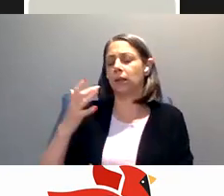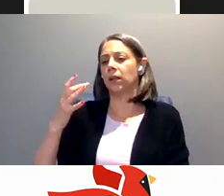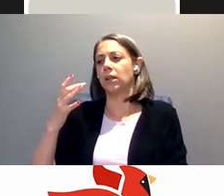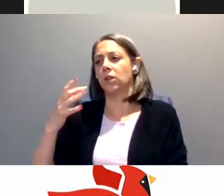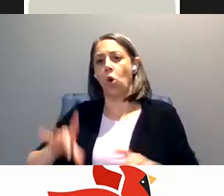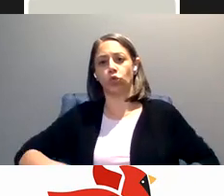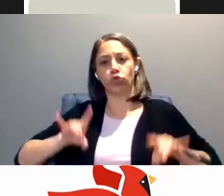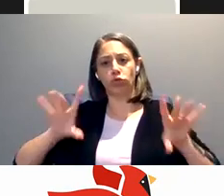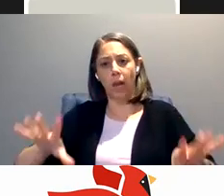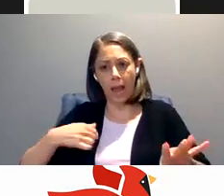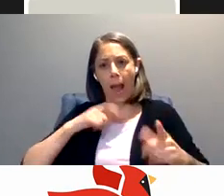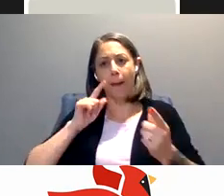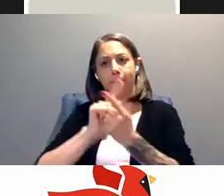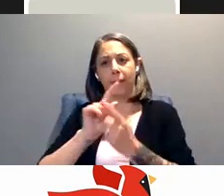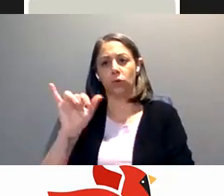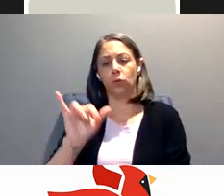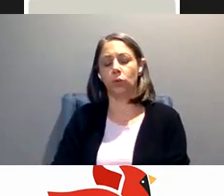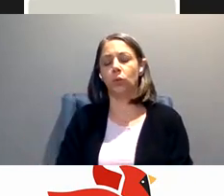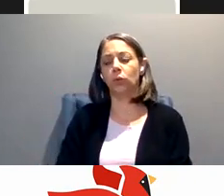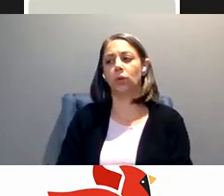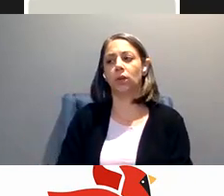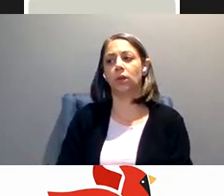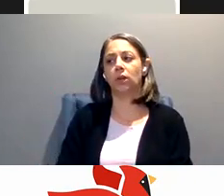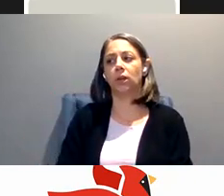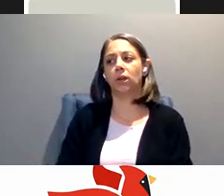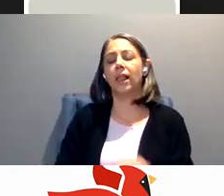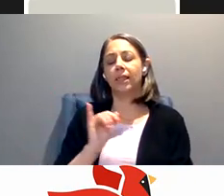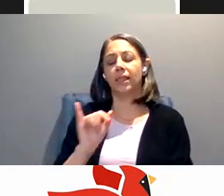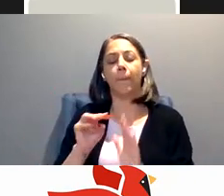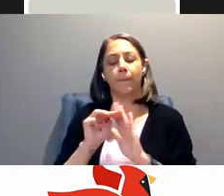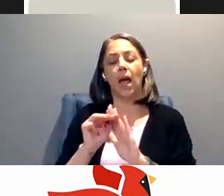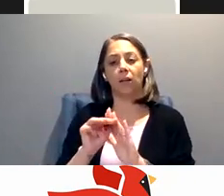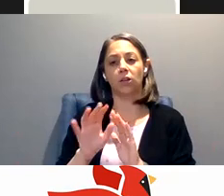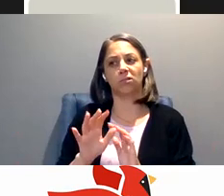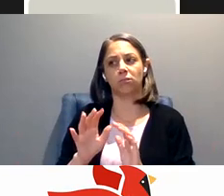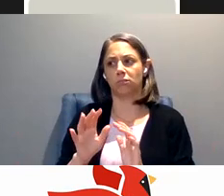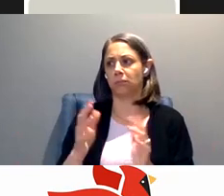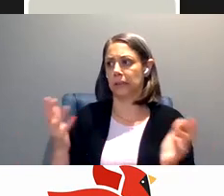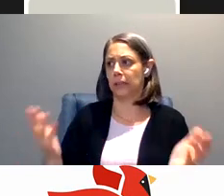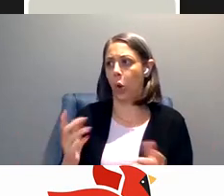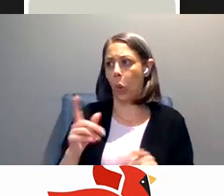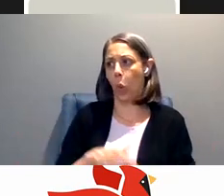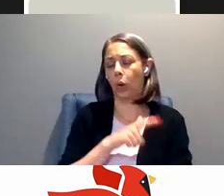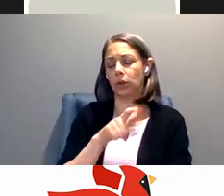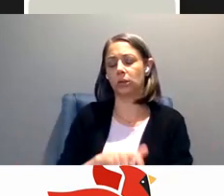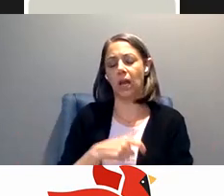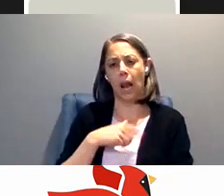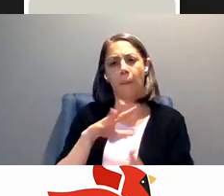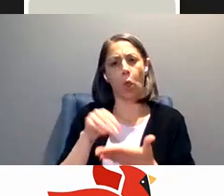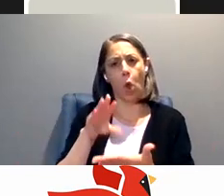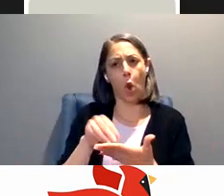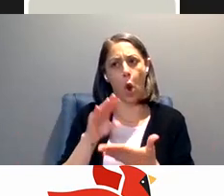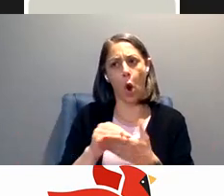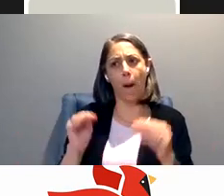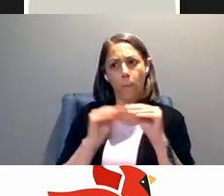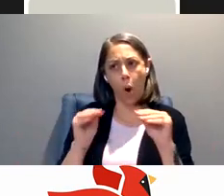too. So it's a model that's been around for a long time. And I'm learning more and more every